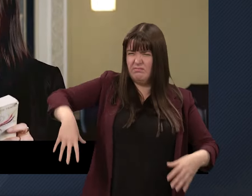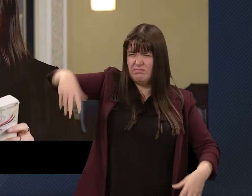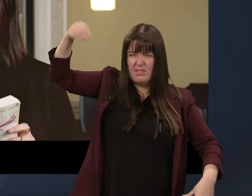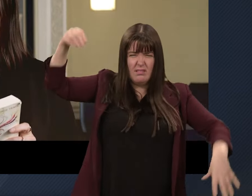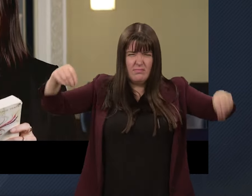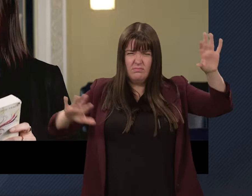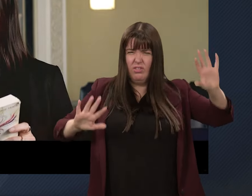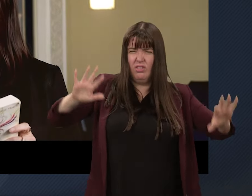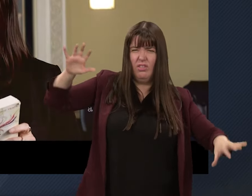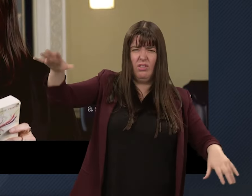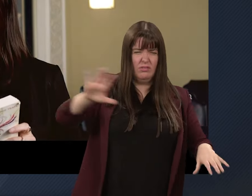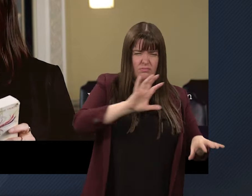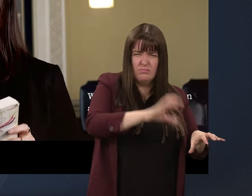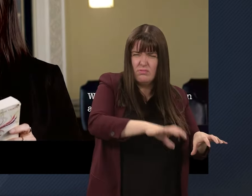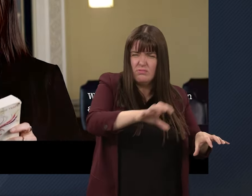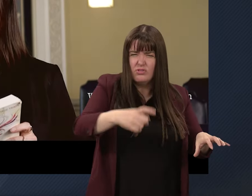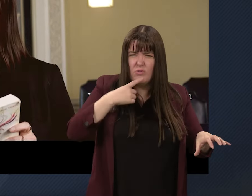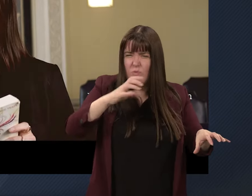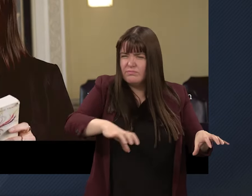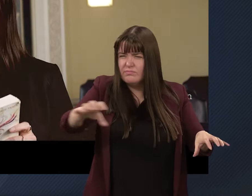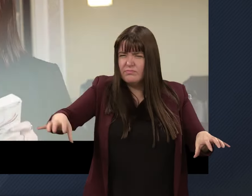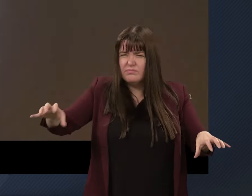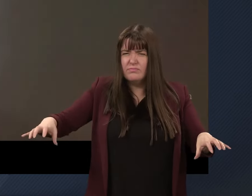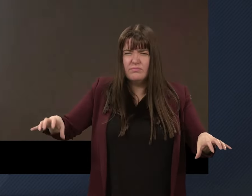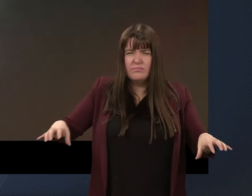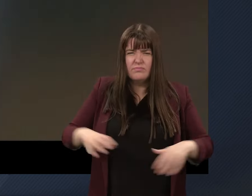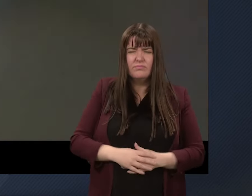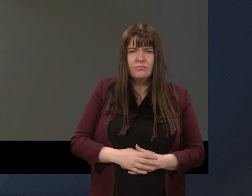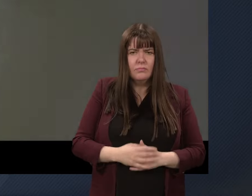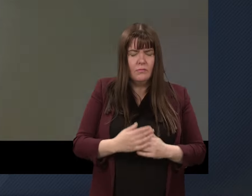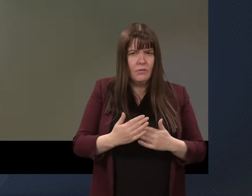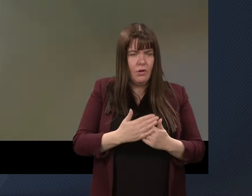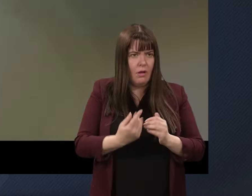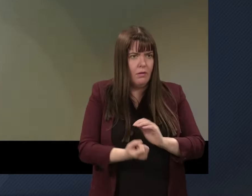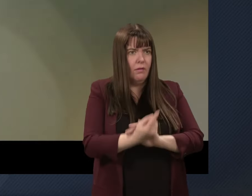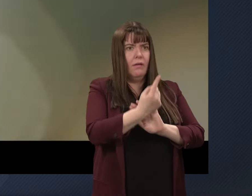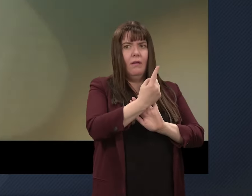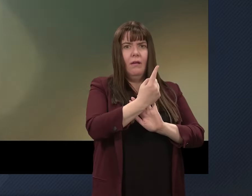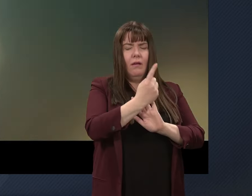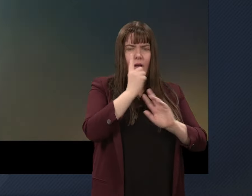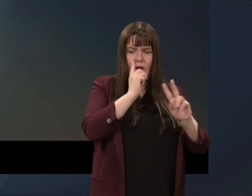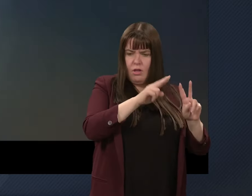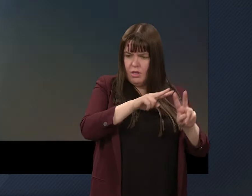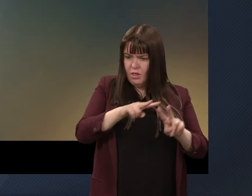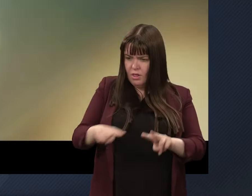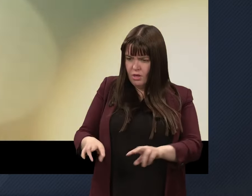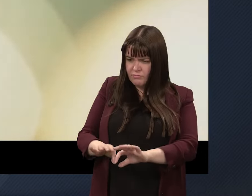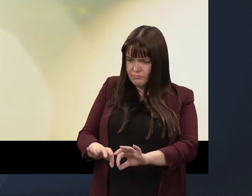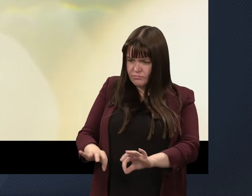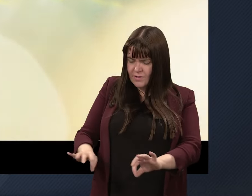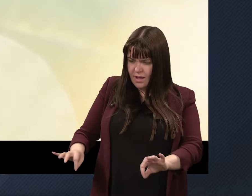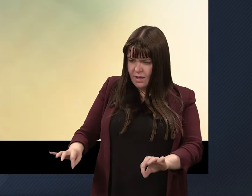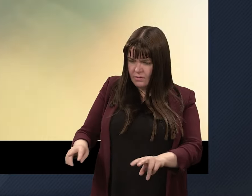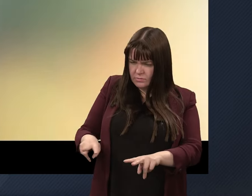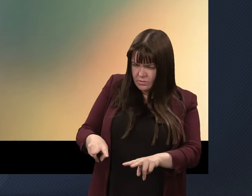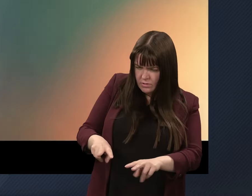gone, when nettles wave upon a shapeless mound and saplings root among the broken stone, and dedicate